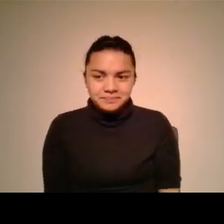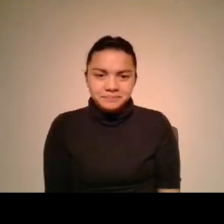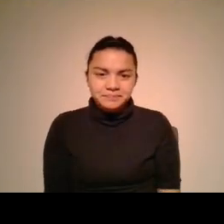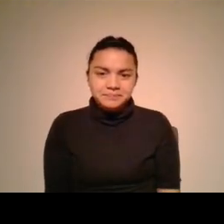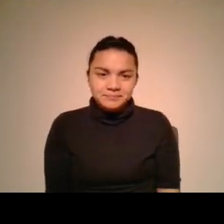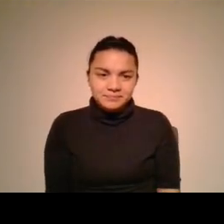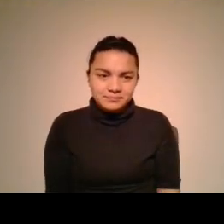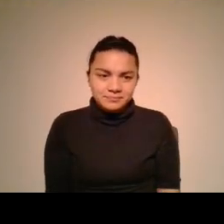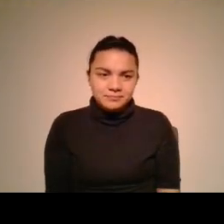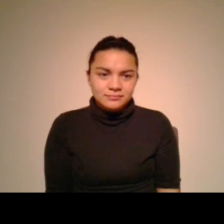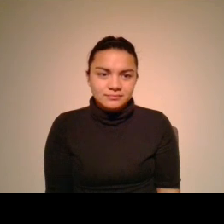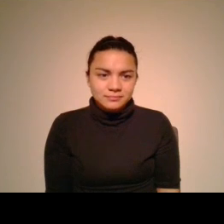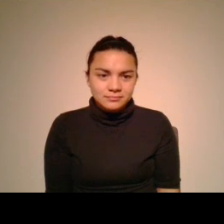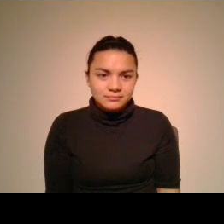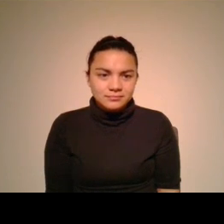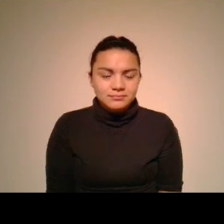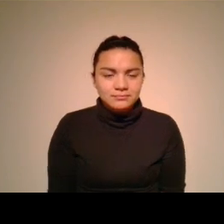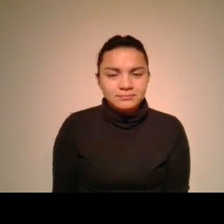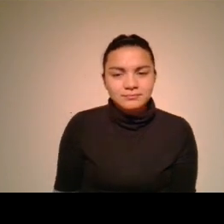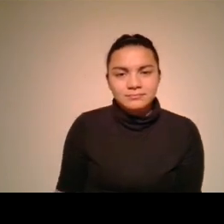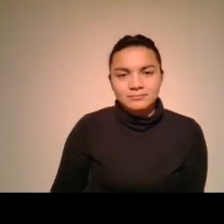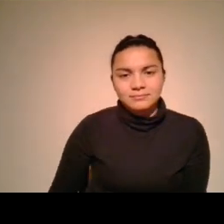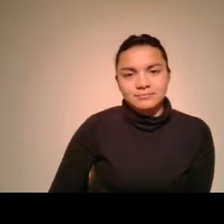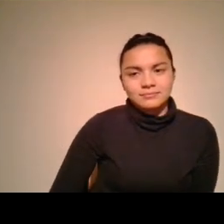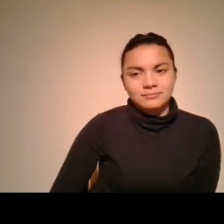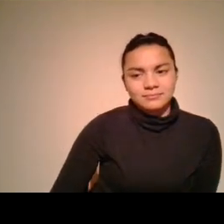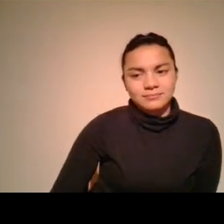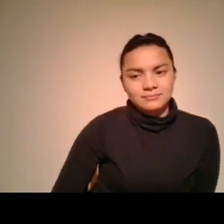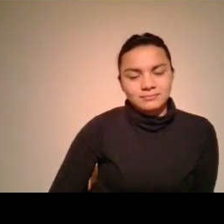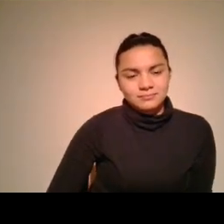And you should be able to see the results now.